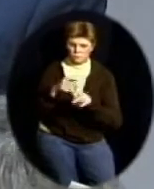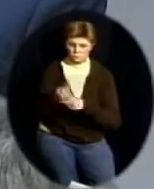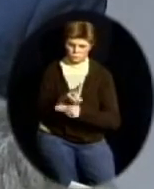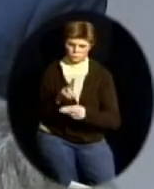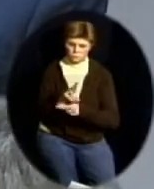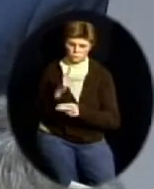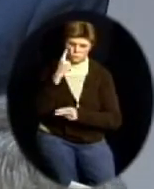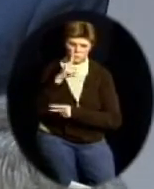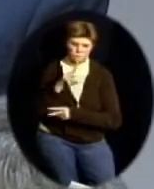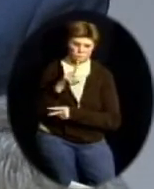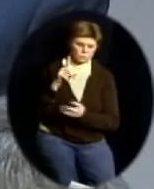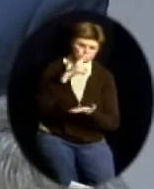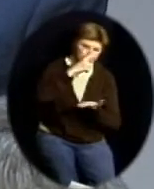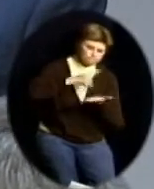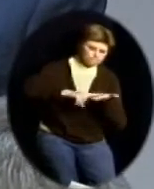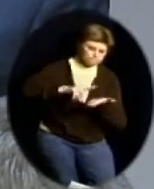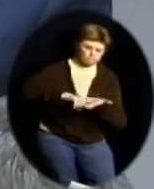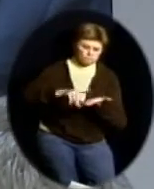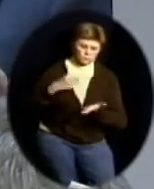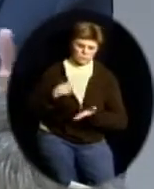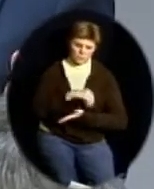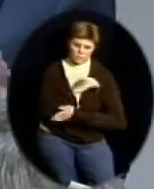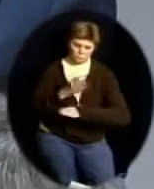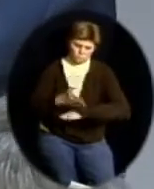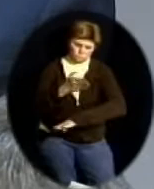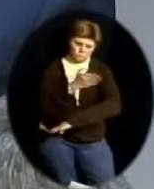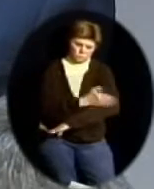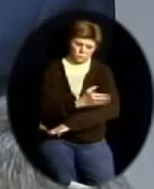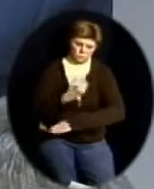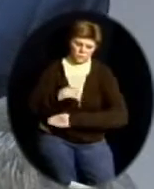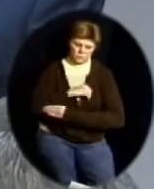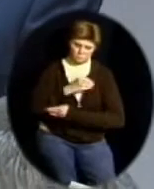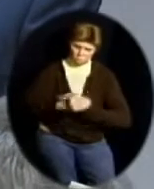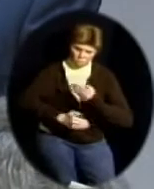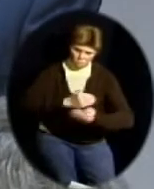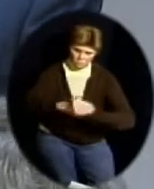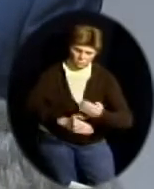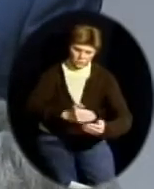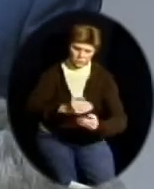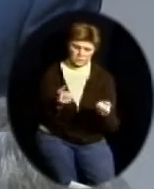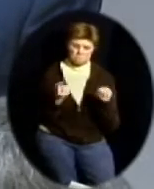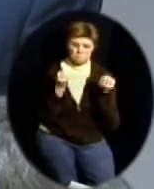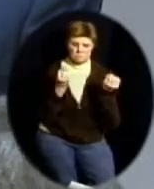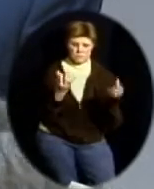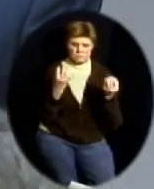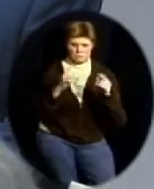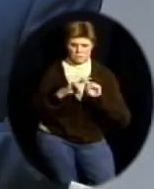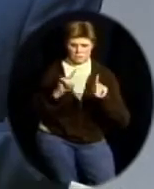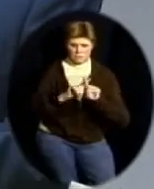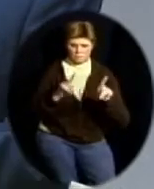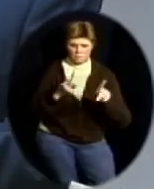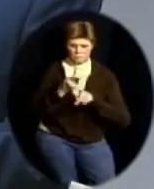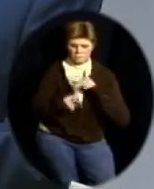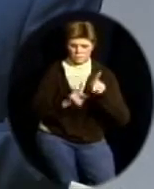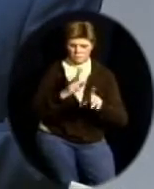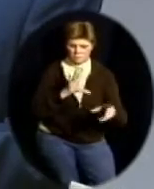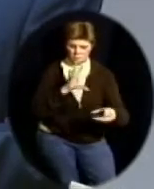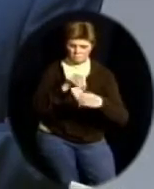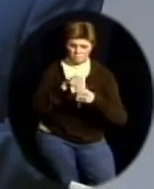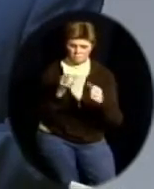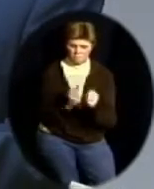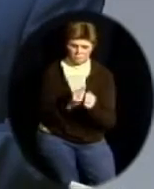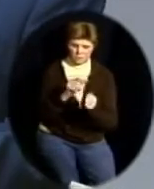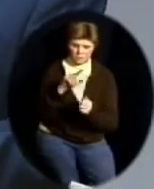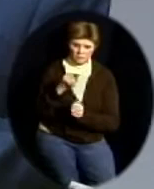senior leadership team for all of their work on this, because it is a task that many people have been involved in, and